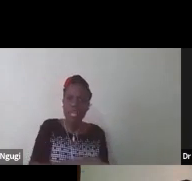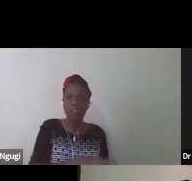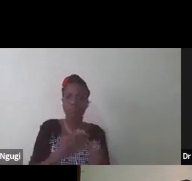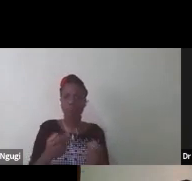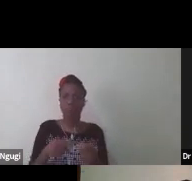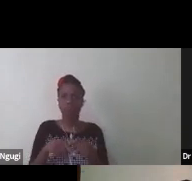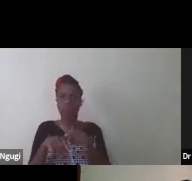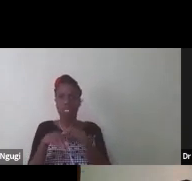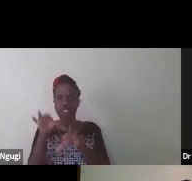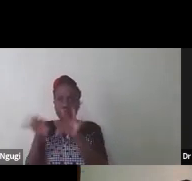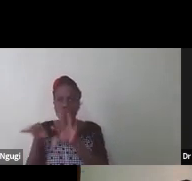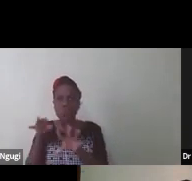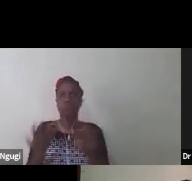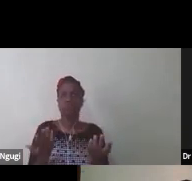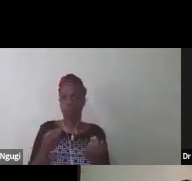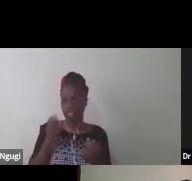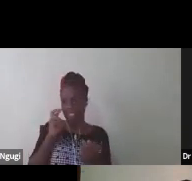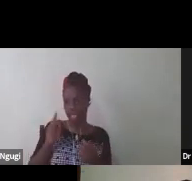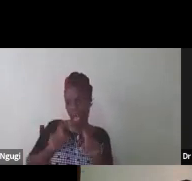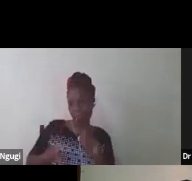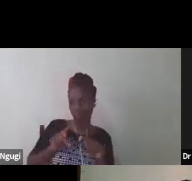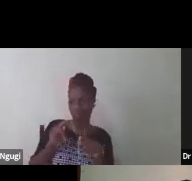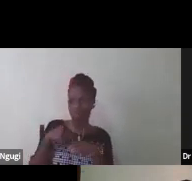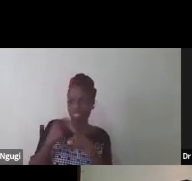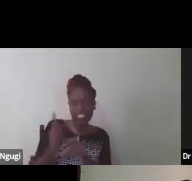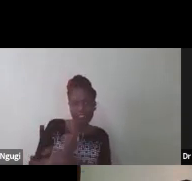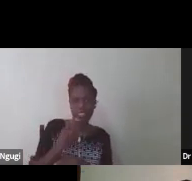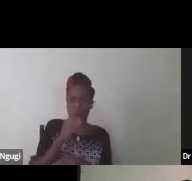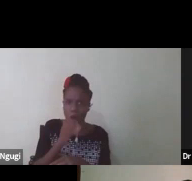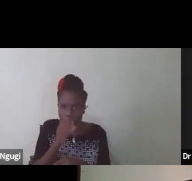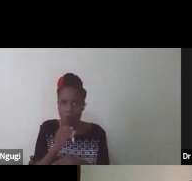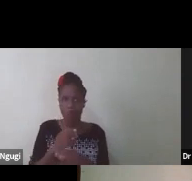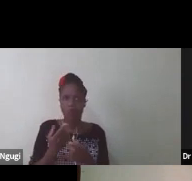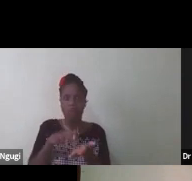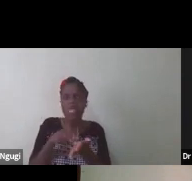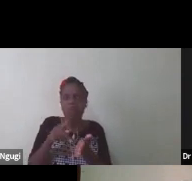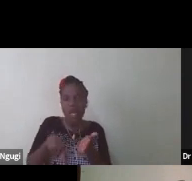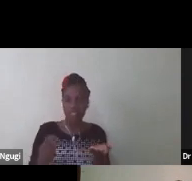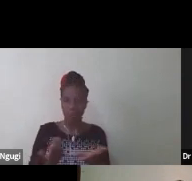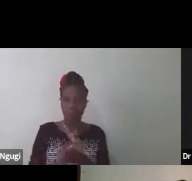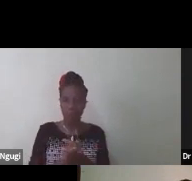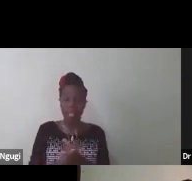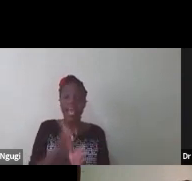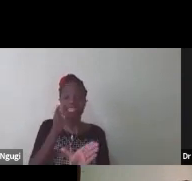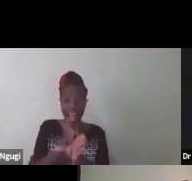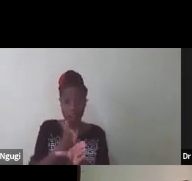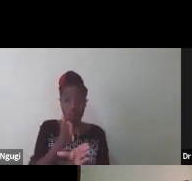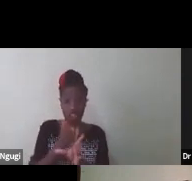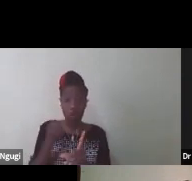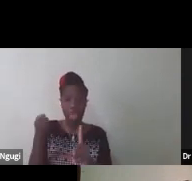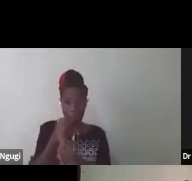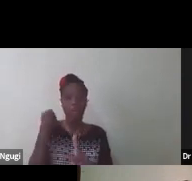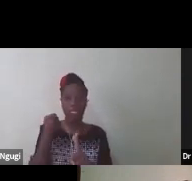association or any circumstance around COVID pandemic. What does this mean? The psychological impact on these people